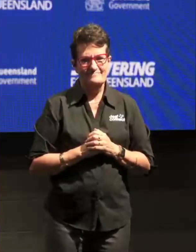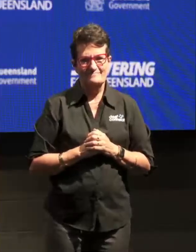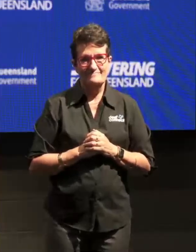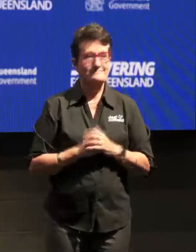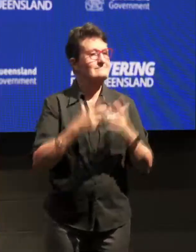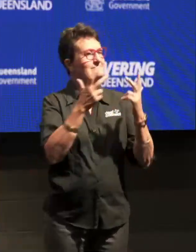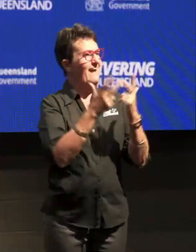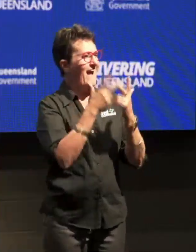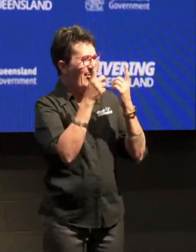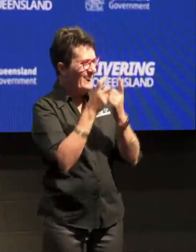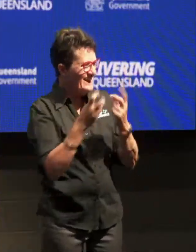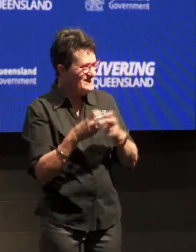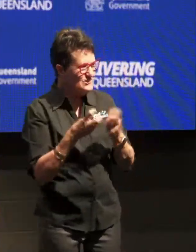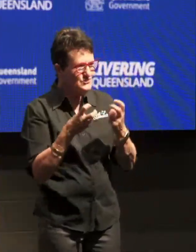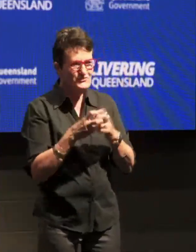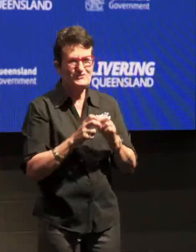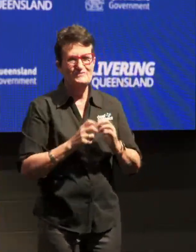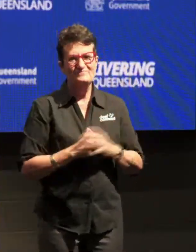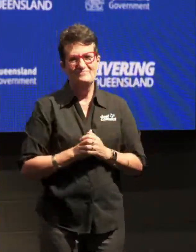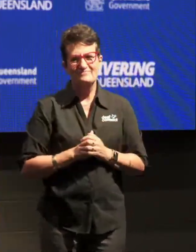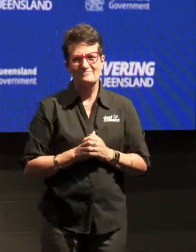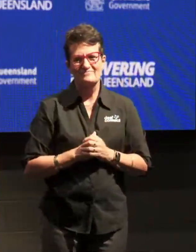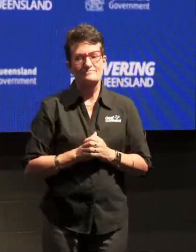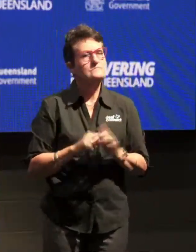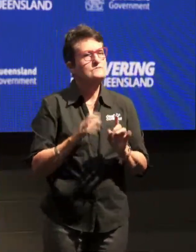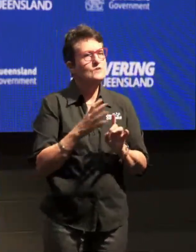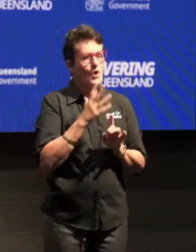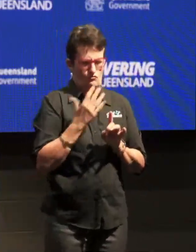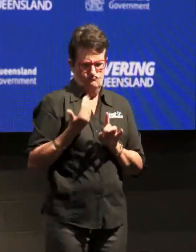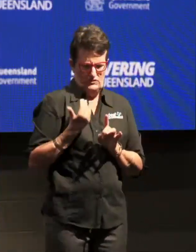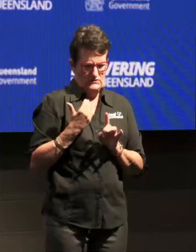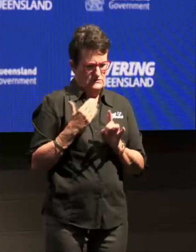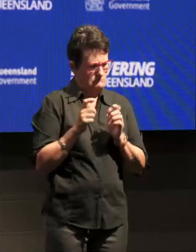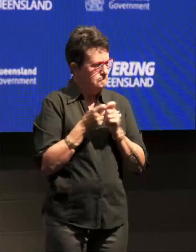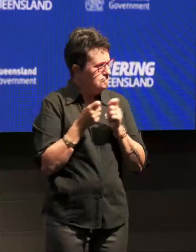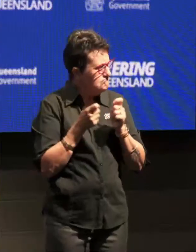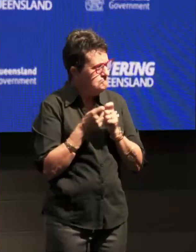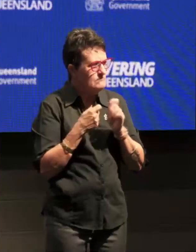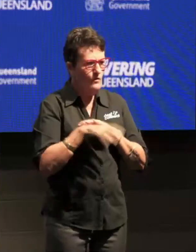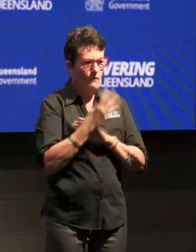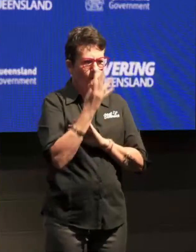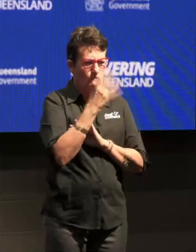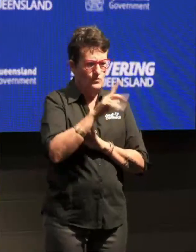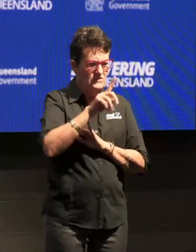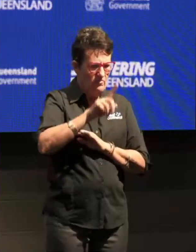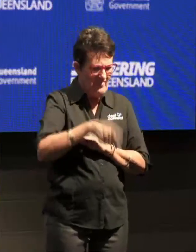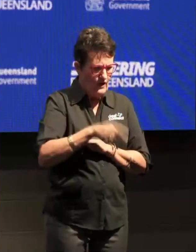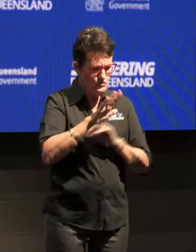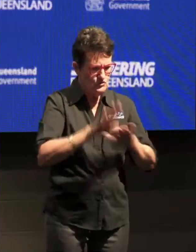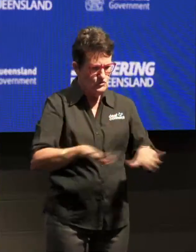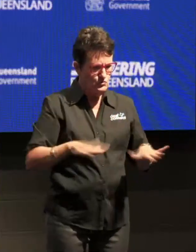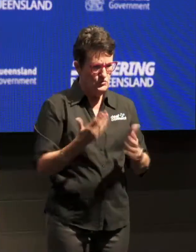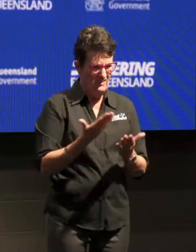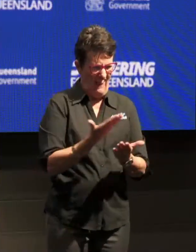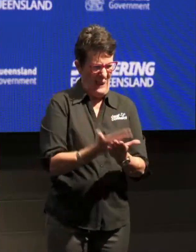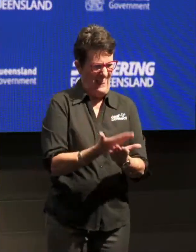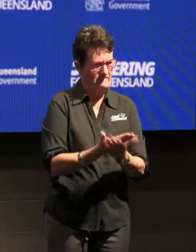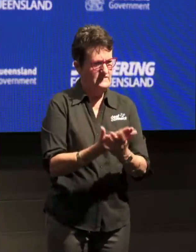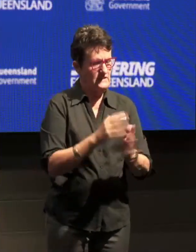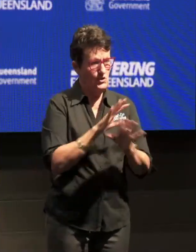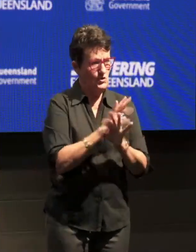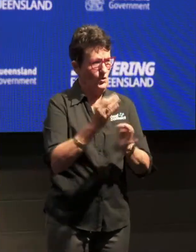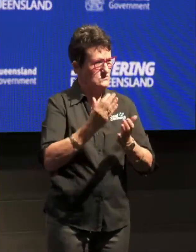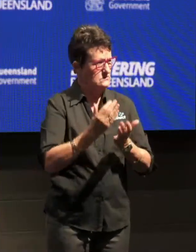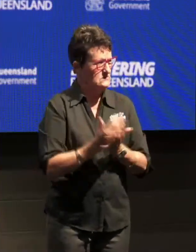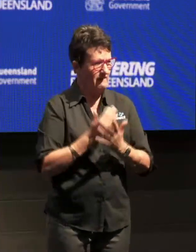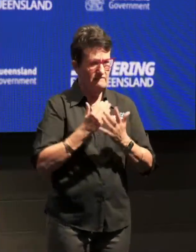On to other issues. Thank you. So just recent articles report that 40,000 children have been left in unsafe environments with threat of